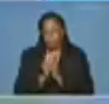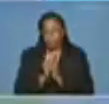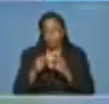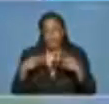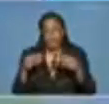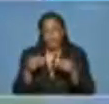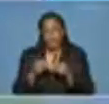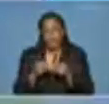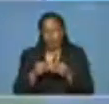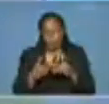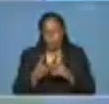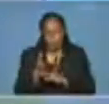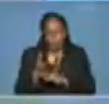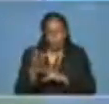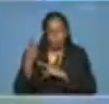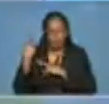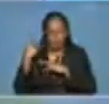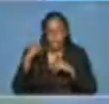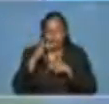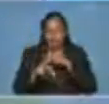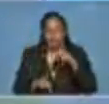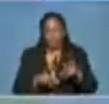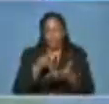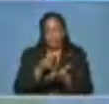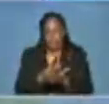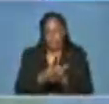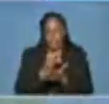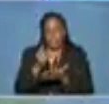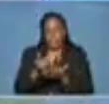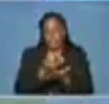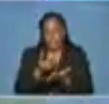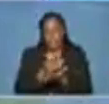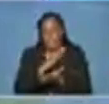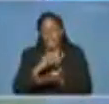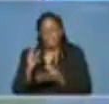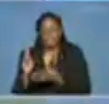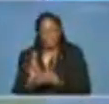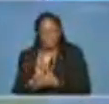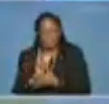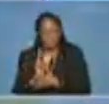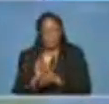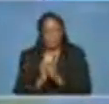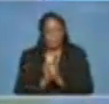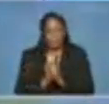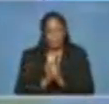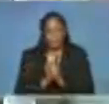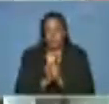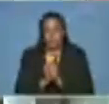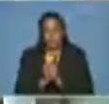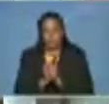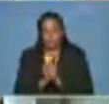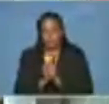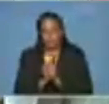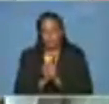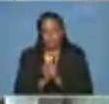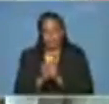transparency and accountability in how public funds are collected and used. Fern Carey has the story. Leading off debate